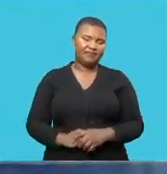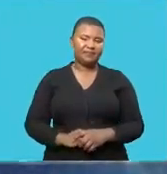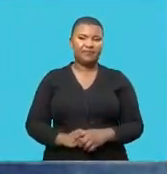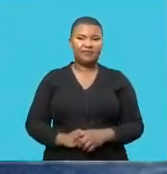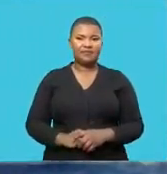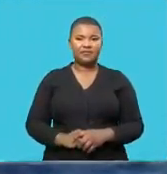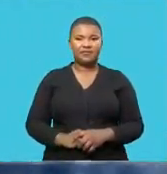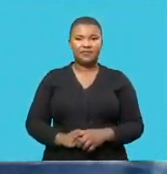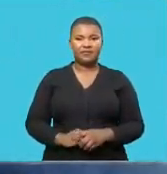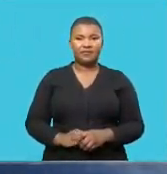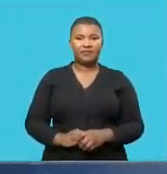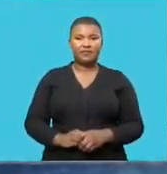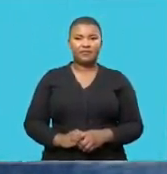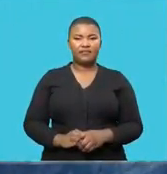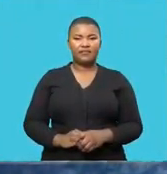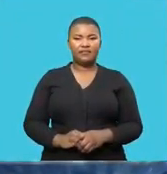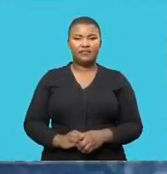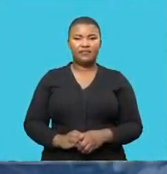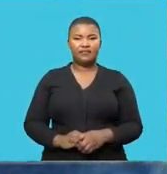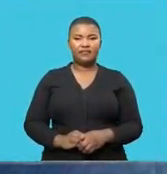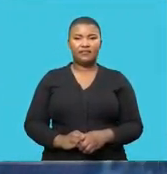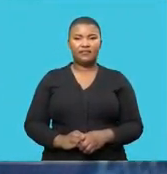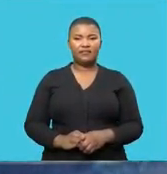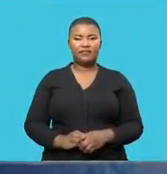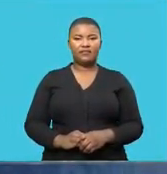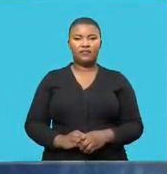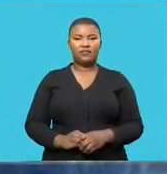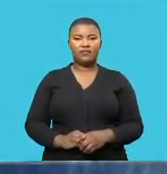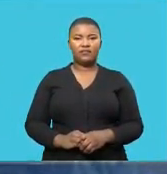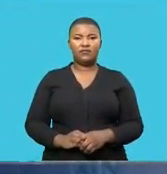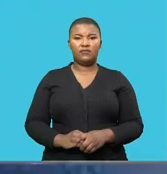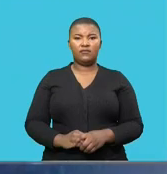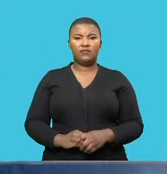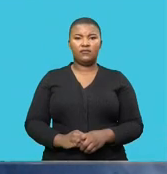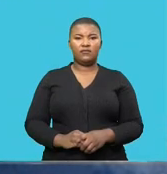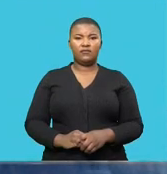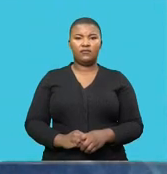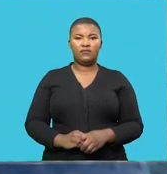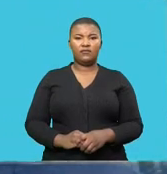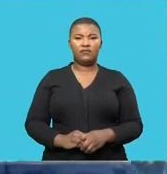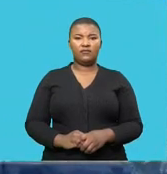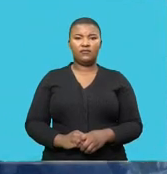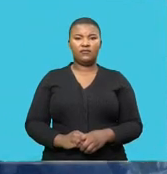Ezindabeni zeSoweto TV ngingujabulanisele ngise-Klipspruit.